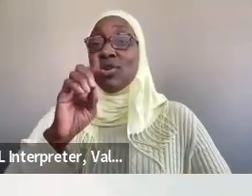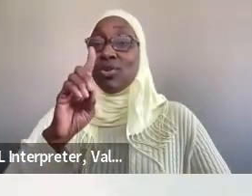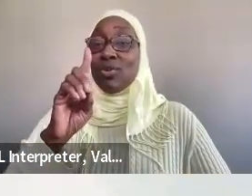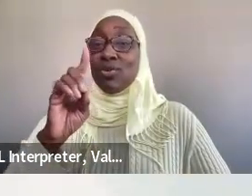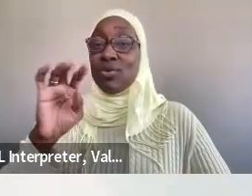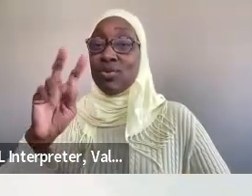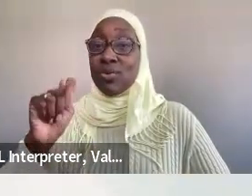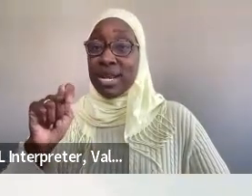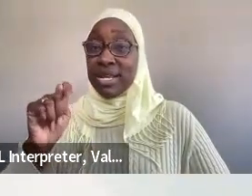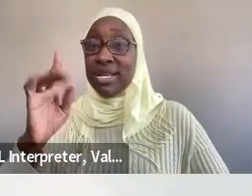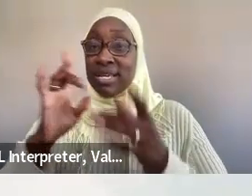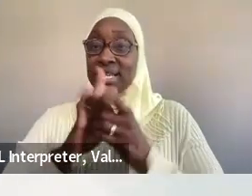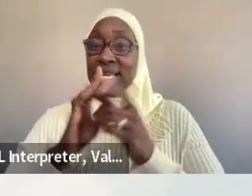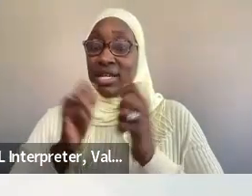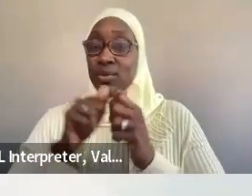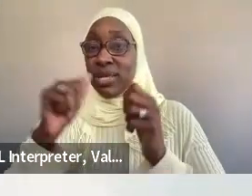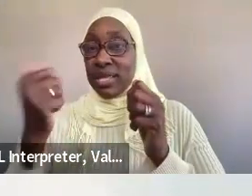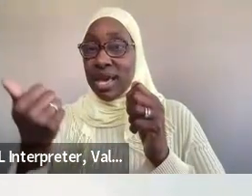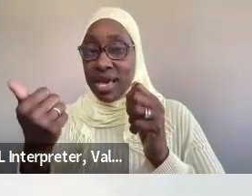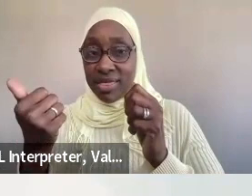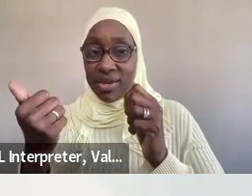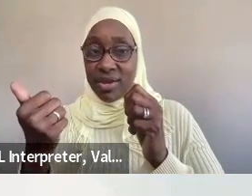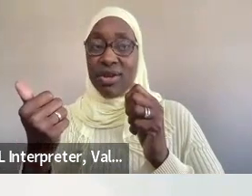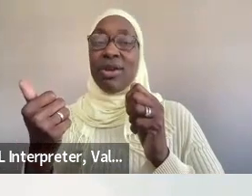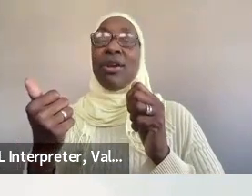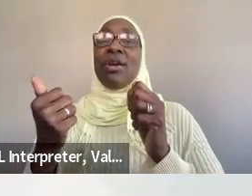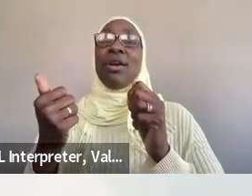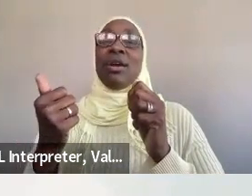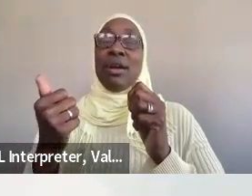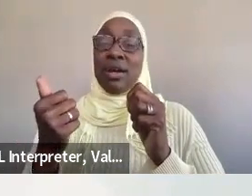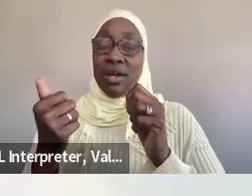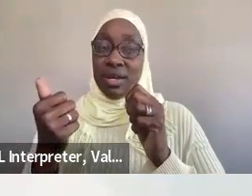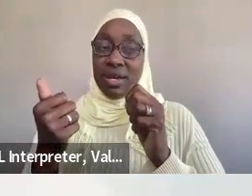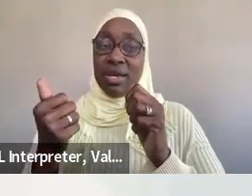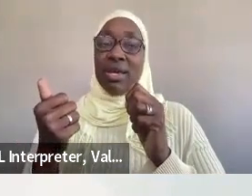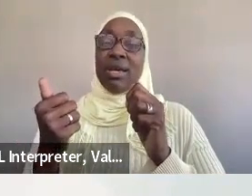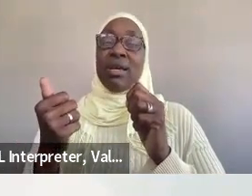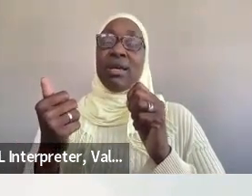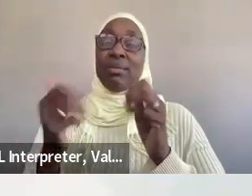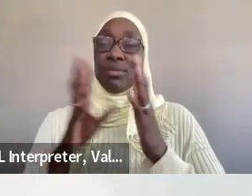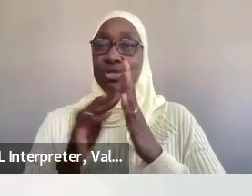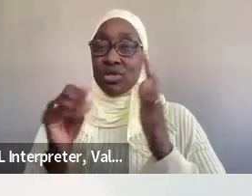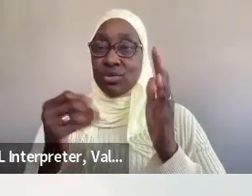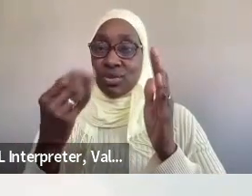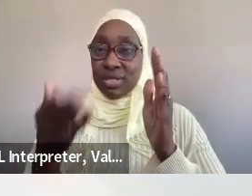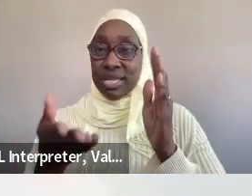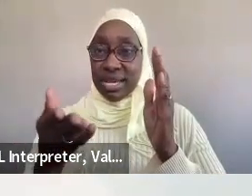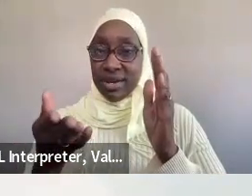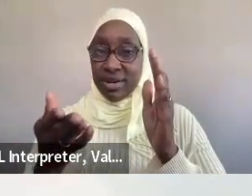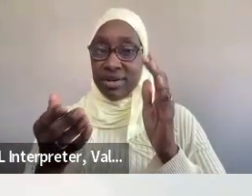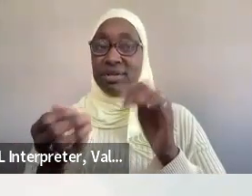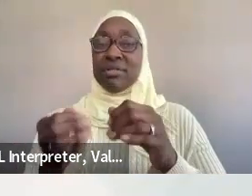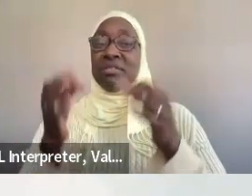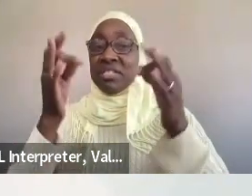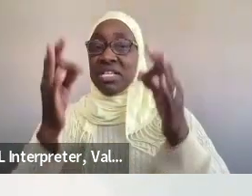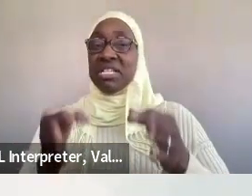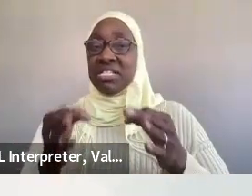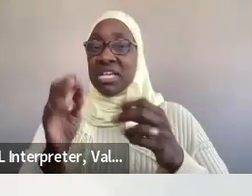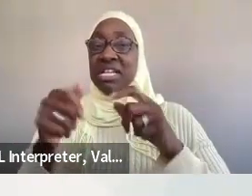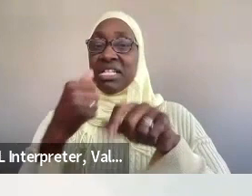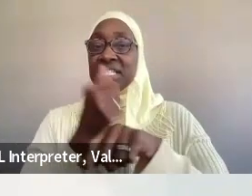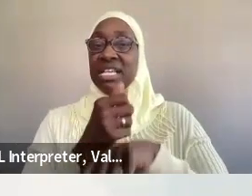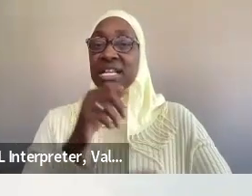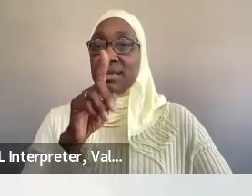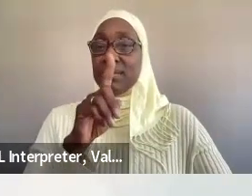on there that had similar frustrations, and they decided to form Diversability. And they had tentative